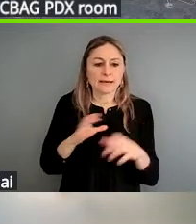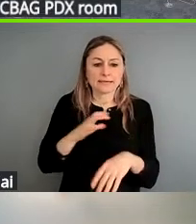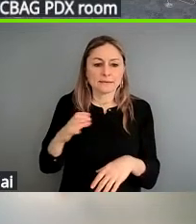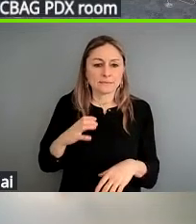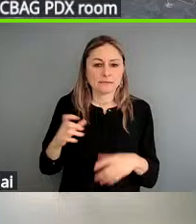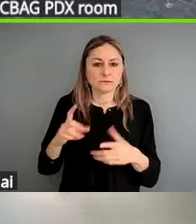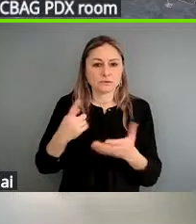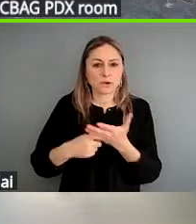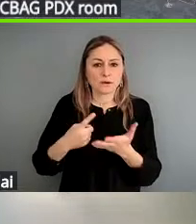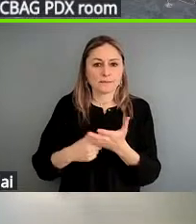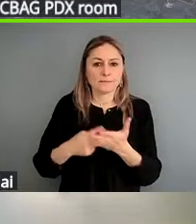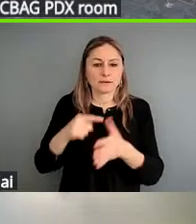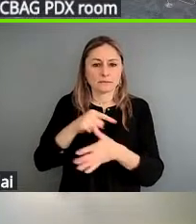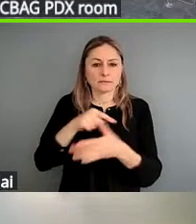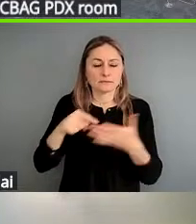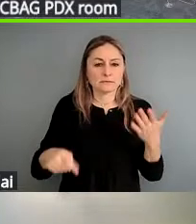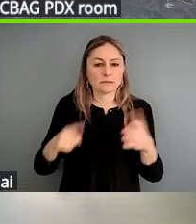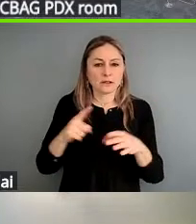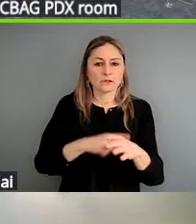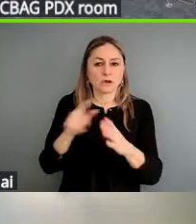term.